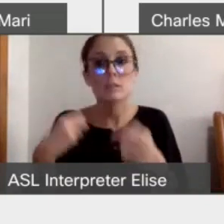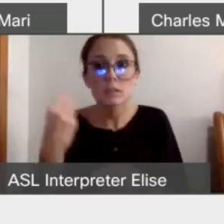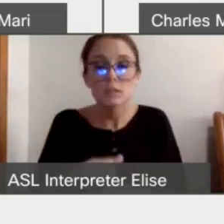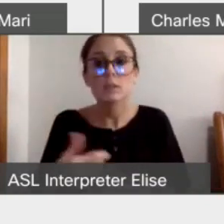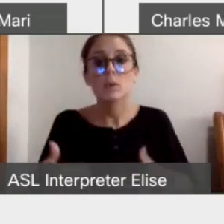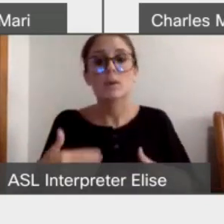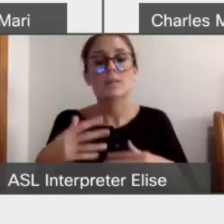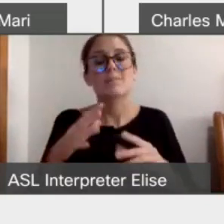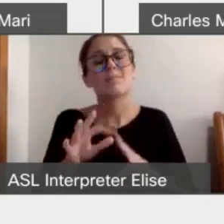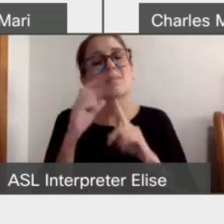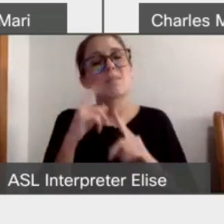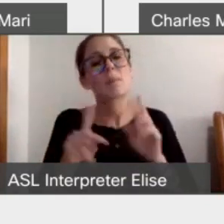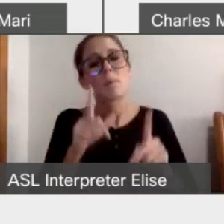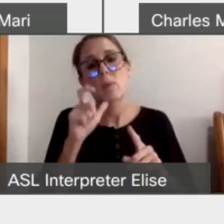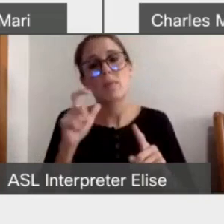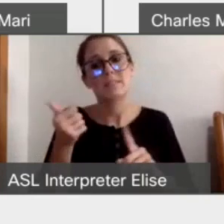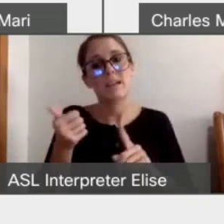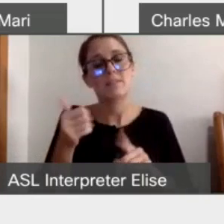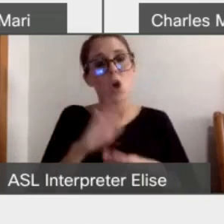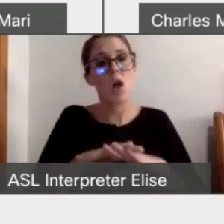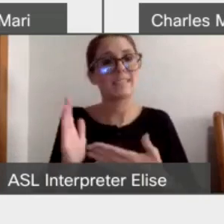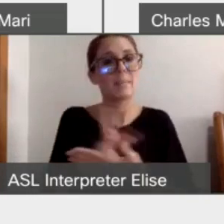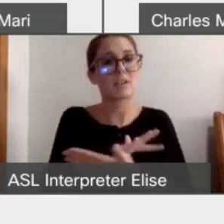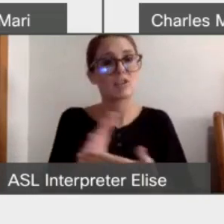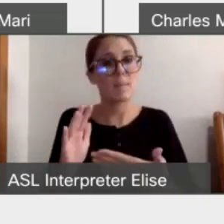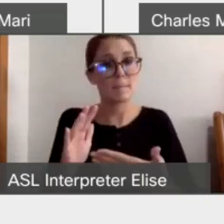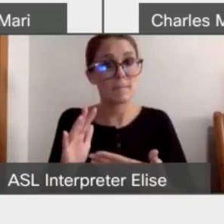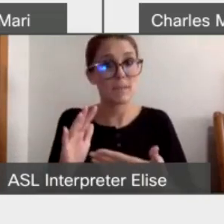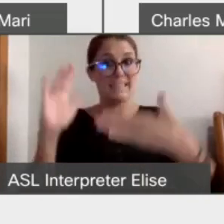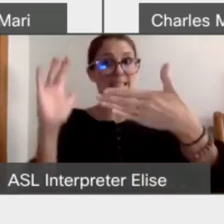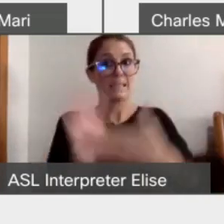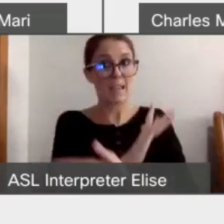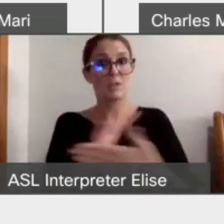on the spectrum where it is a spectrum. So